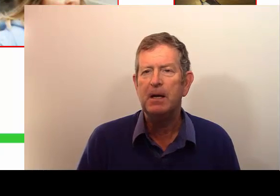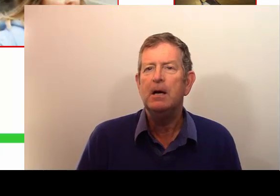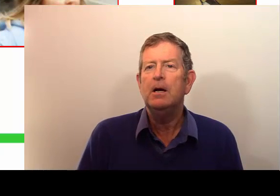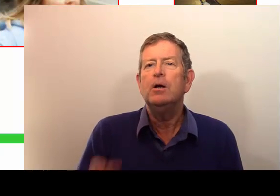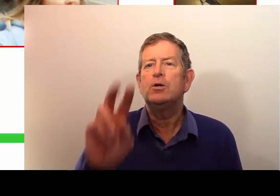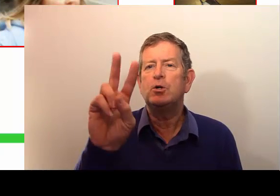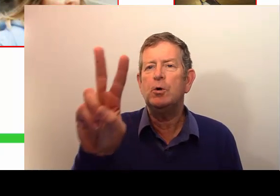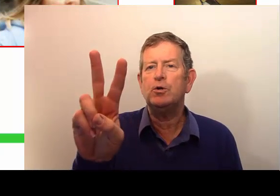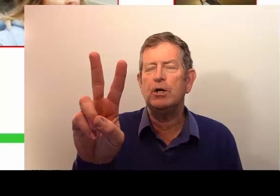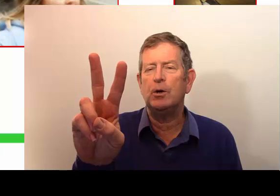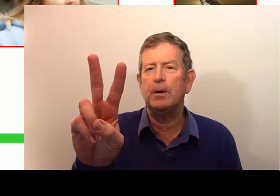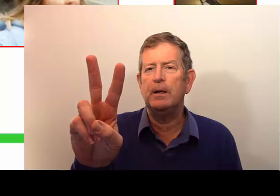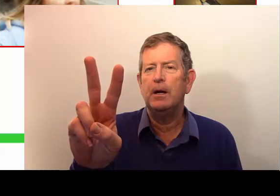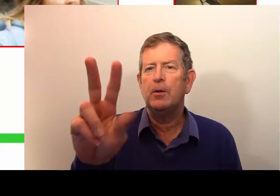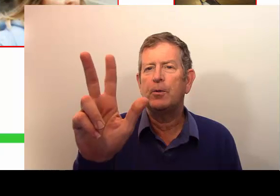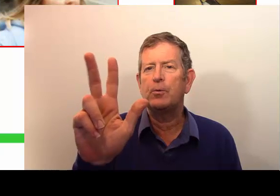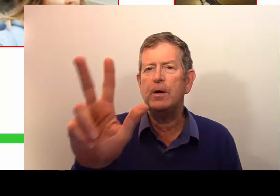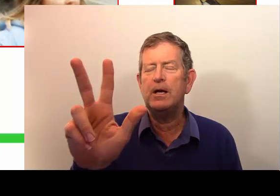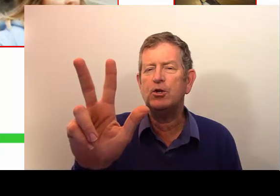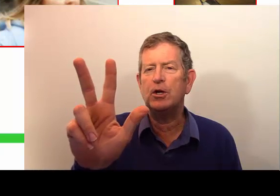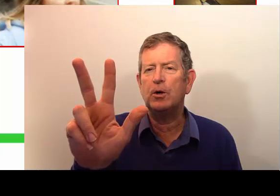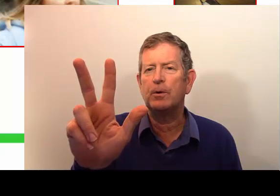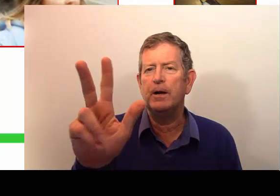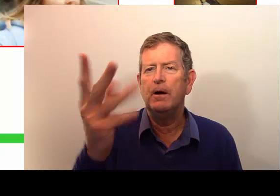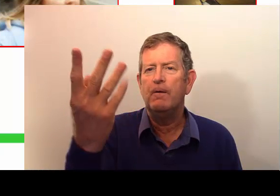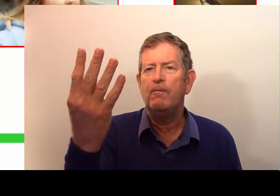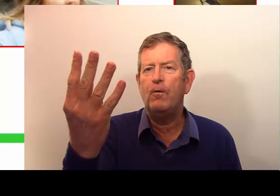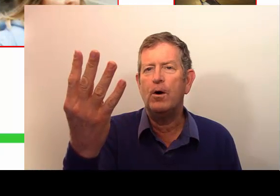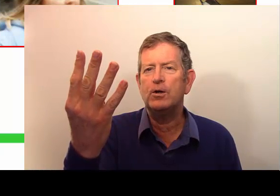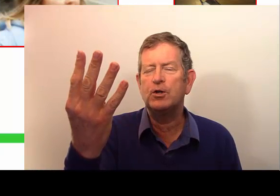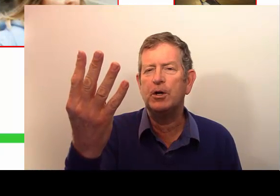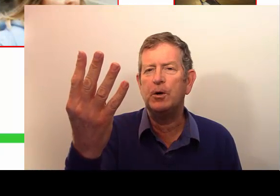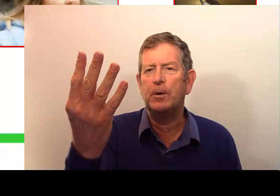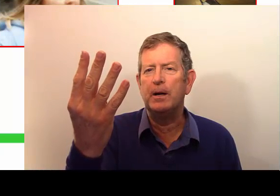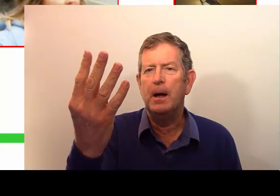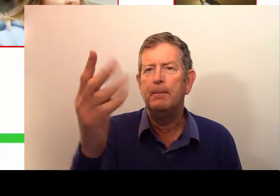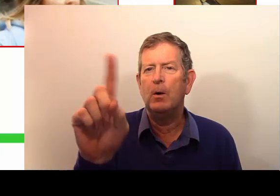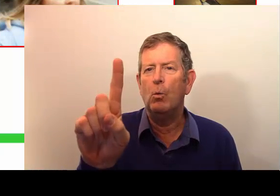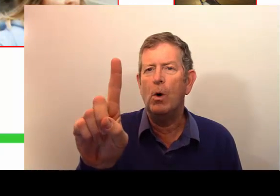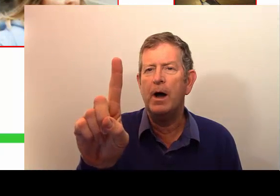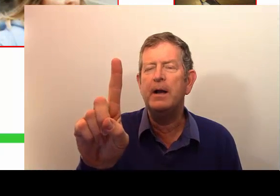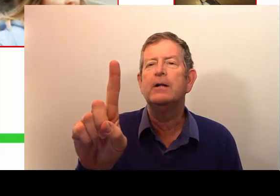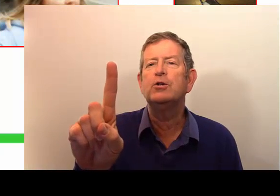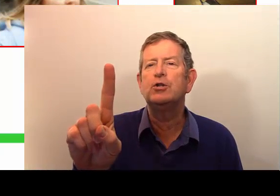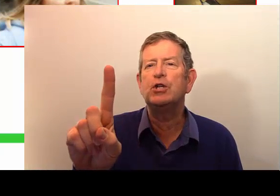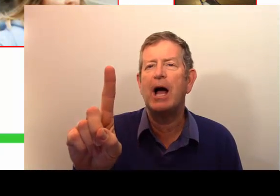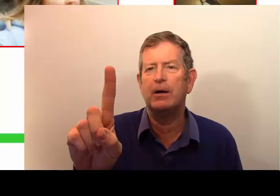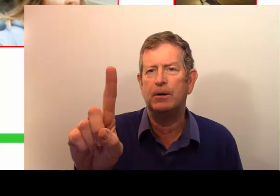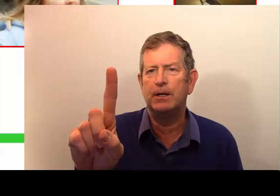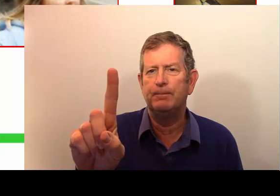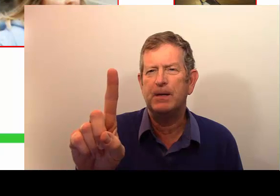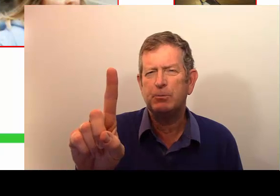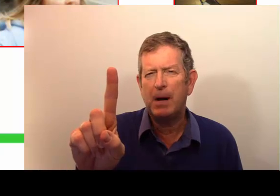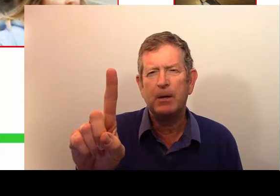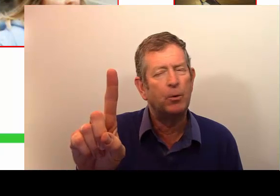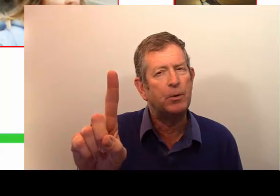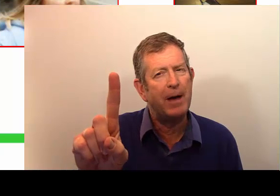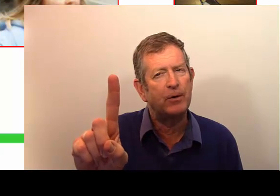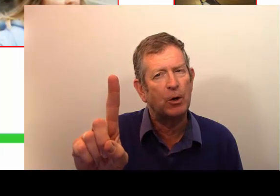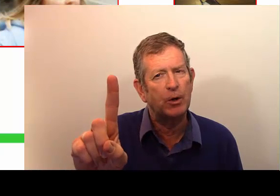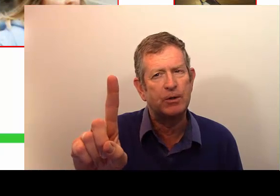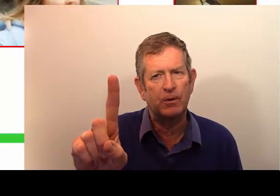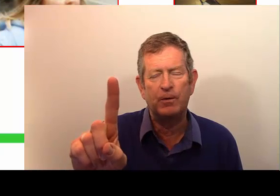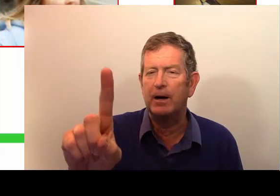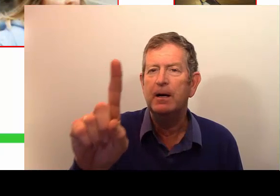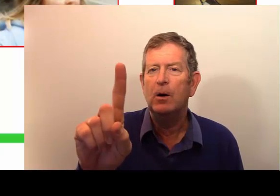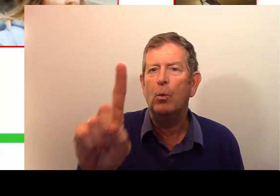right? 2 children, 3 children, 4 children, but 1 child. That's probably a word you